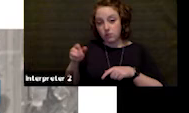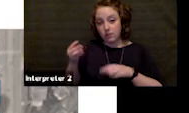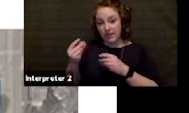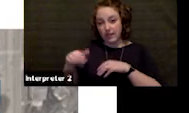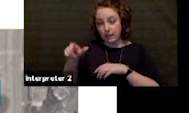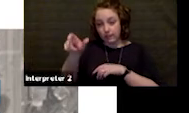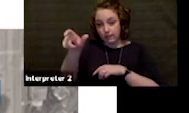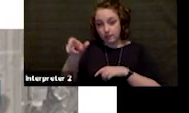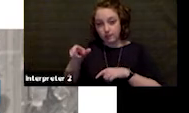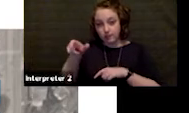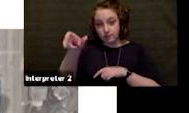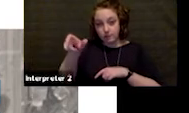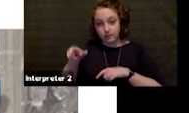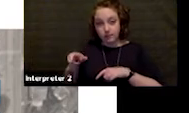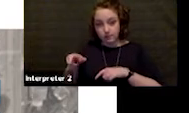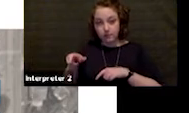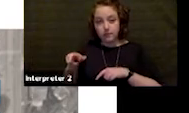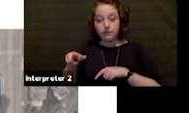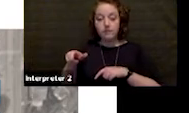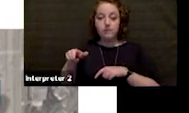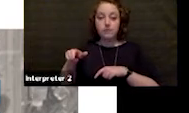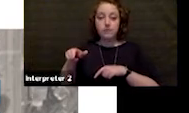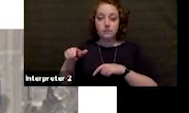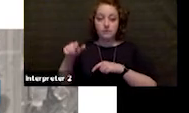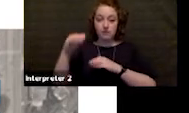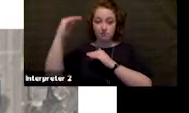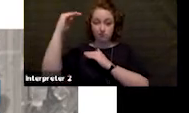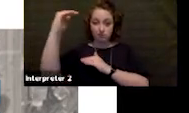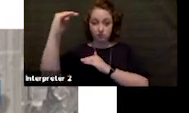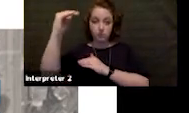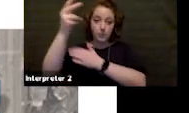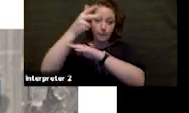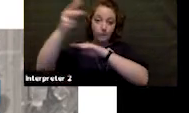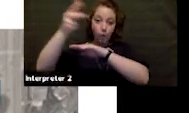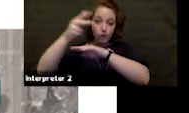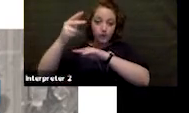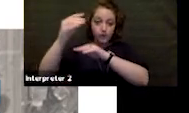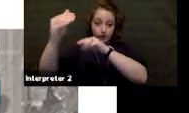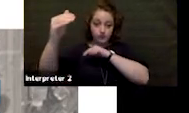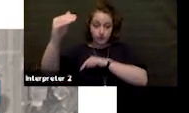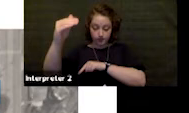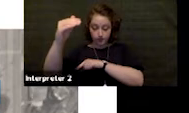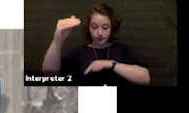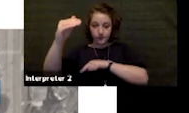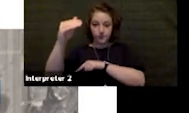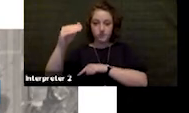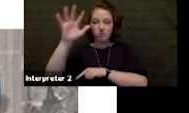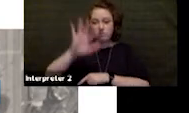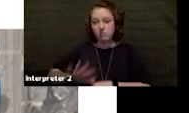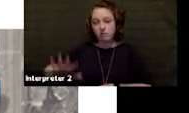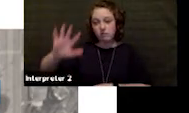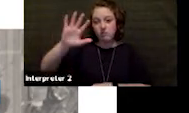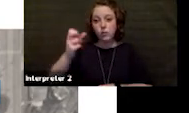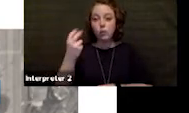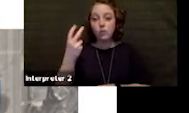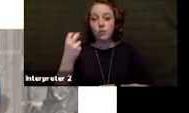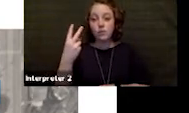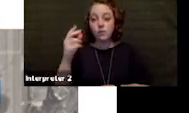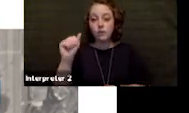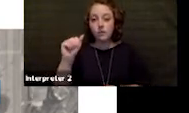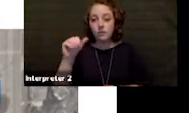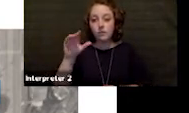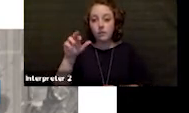top to bottom, where it says parking all the way to the bottom, is about 12 acres. So the Waco High School